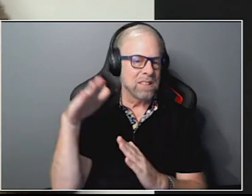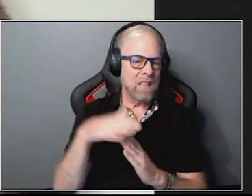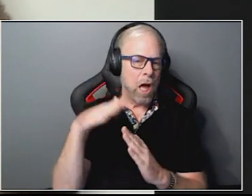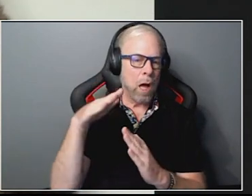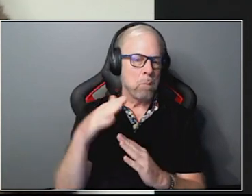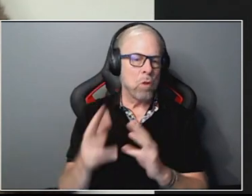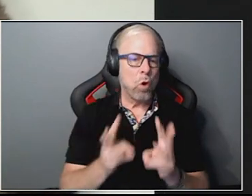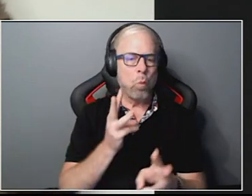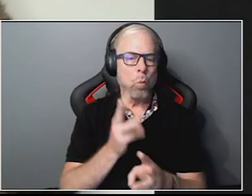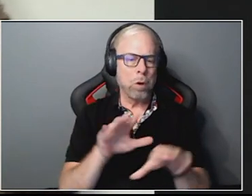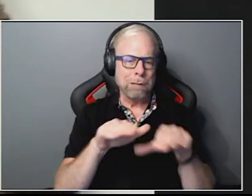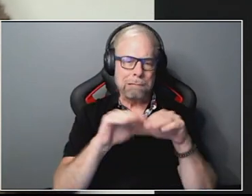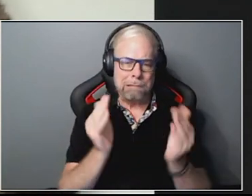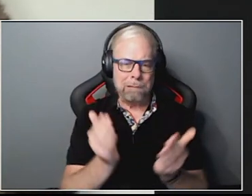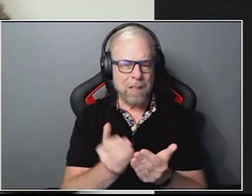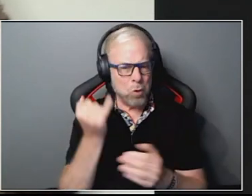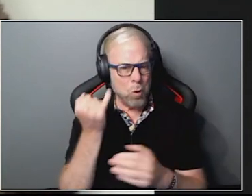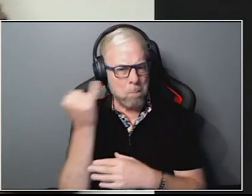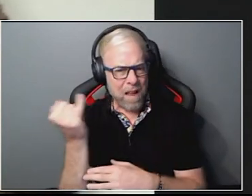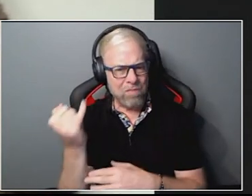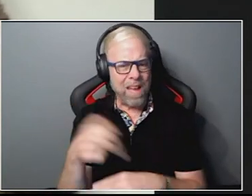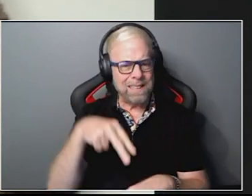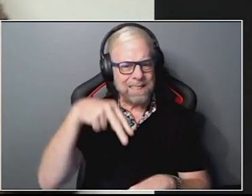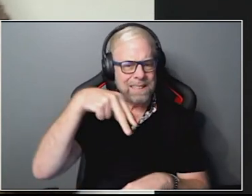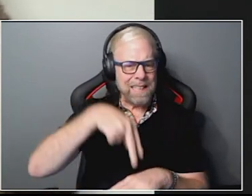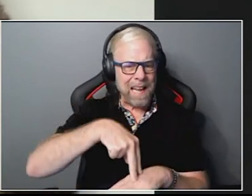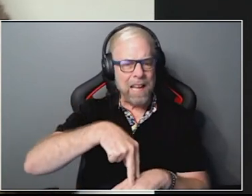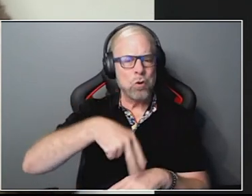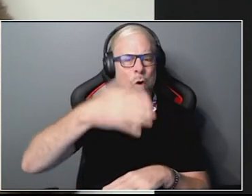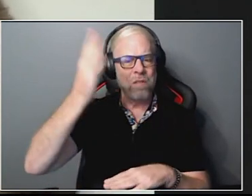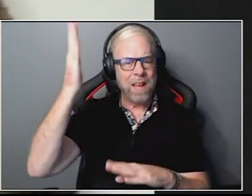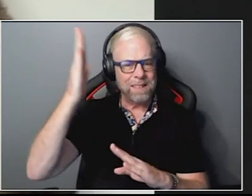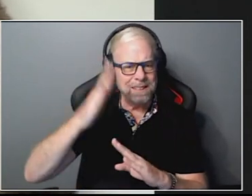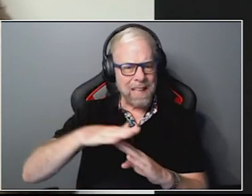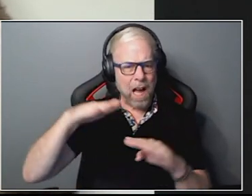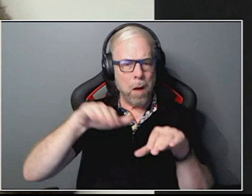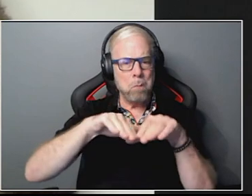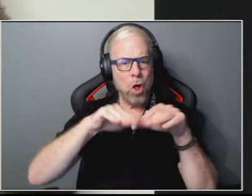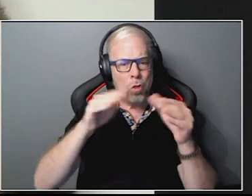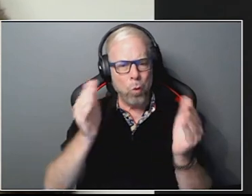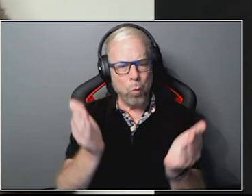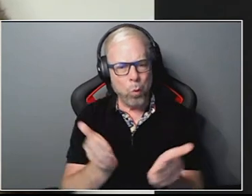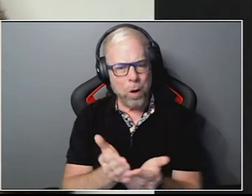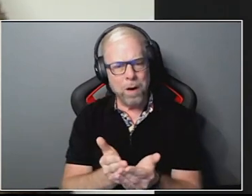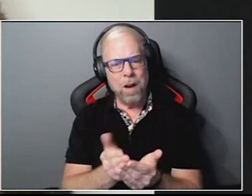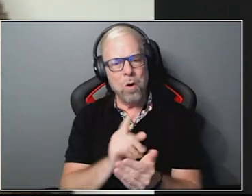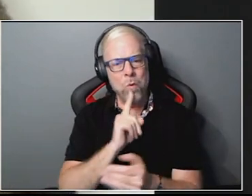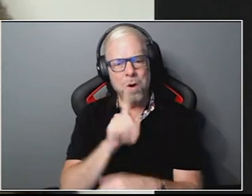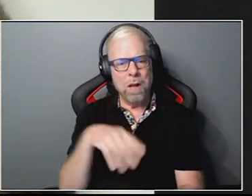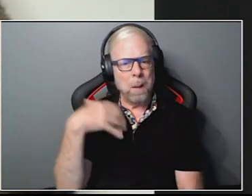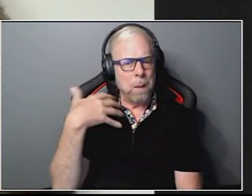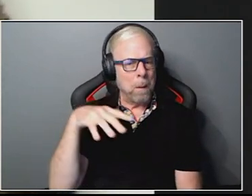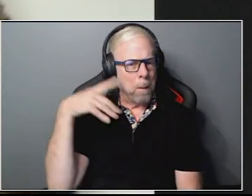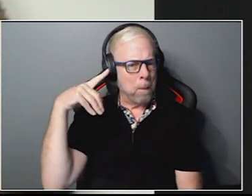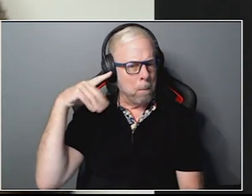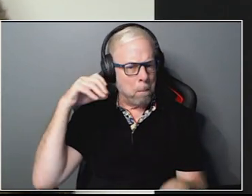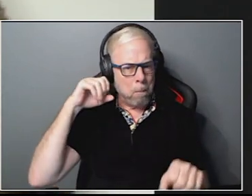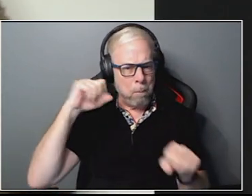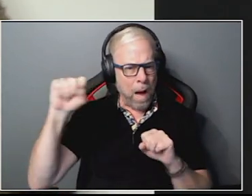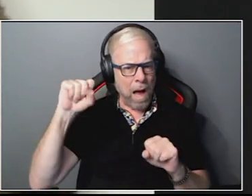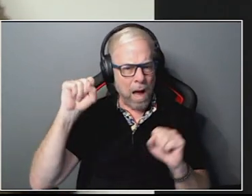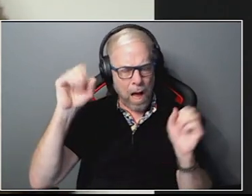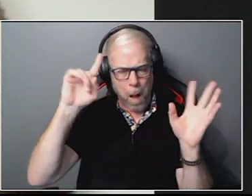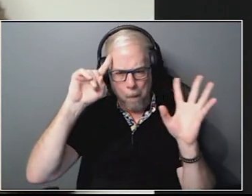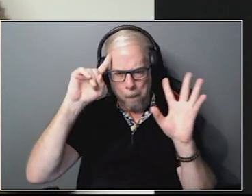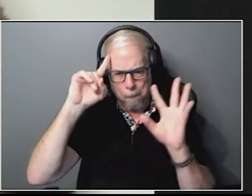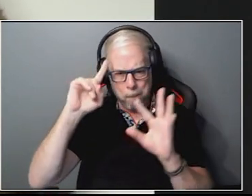Just imagine standing on the top of the world. It's just absolutely mind-boggling. I can't believe that I